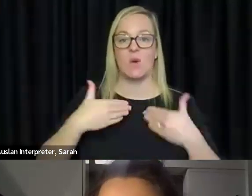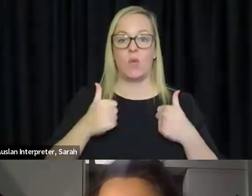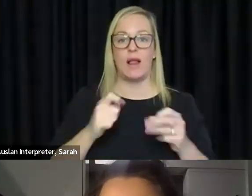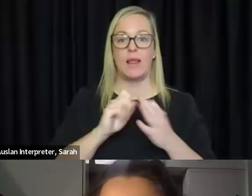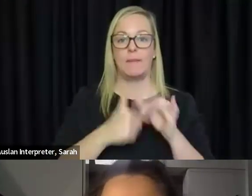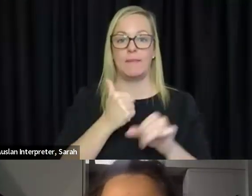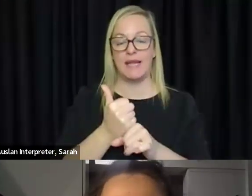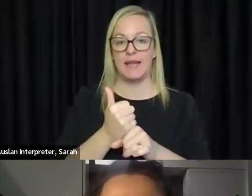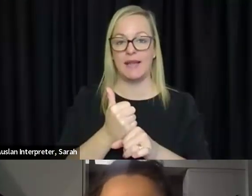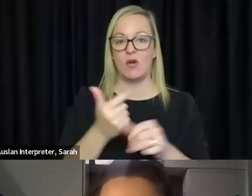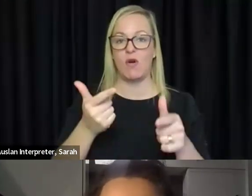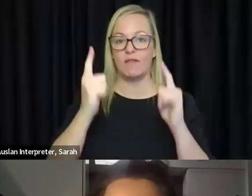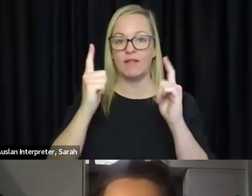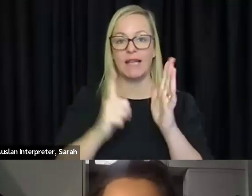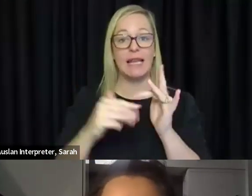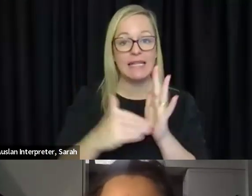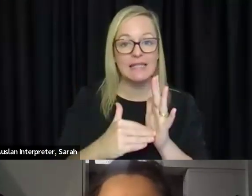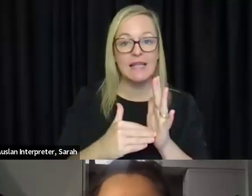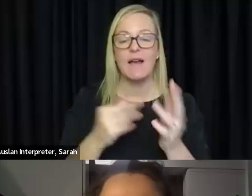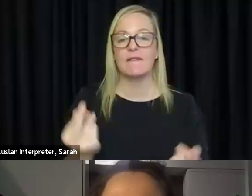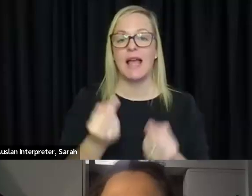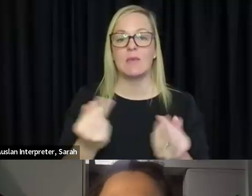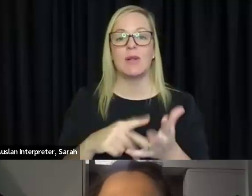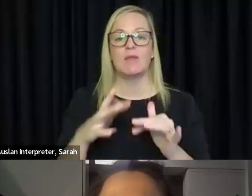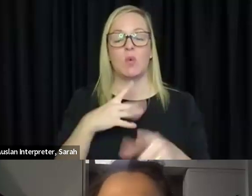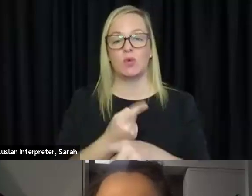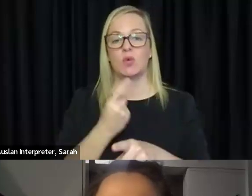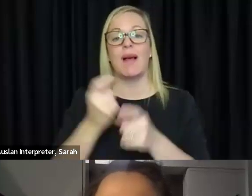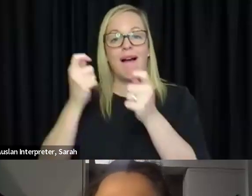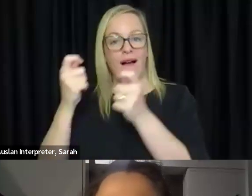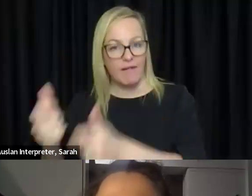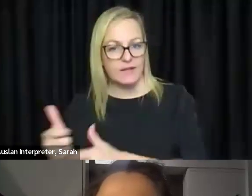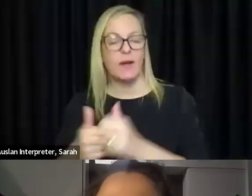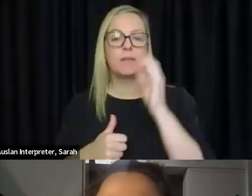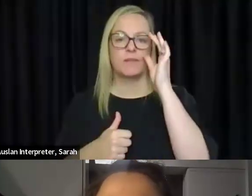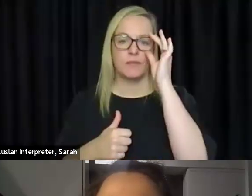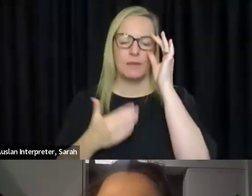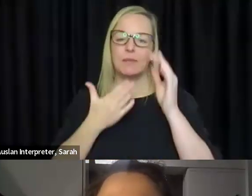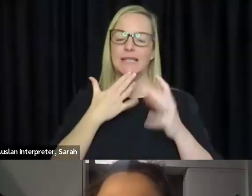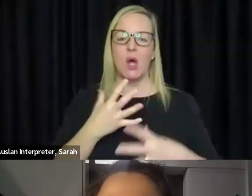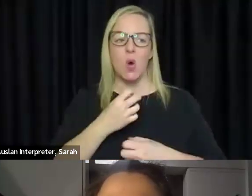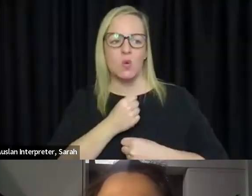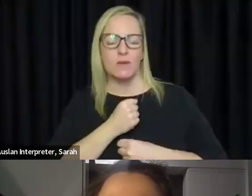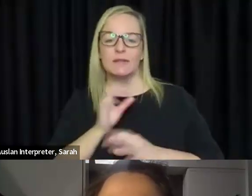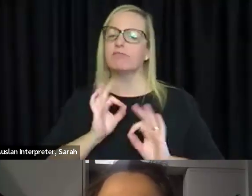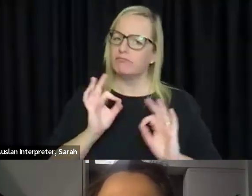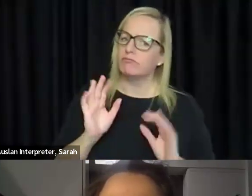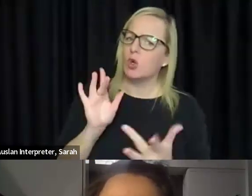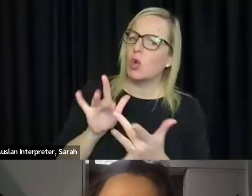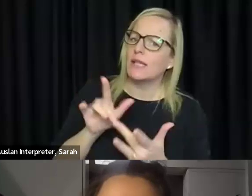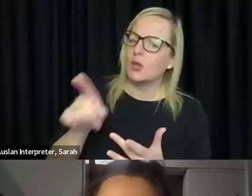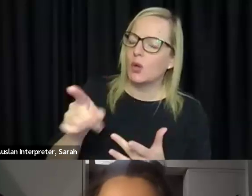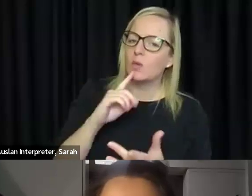officer, Liz, is available to assist after this event. Don't hesitate to reach out to